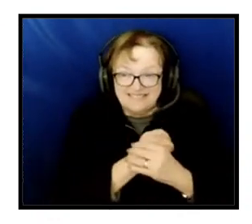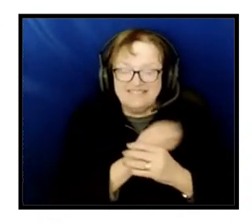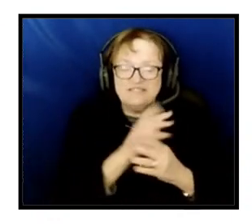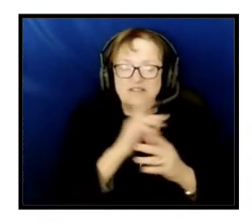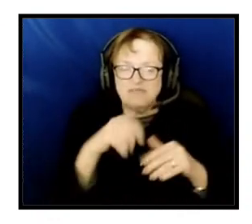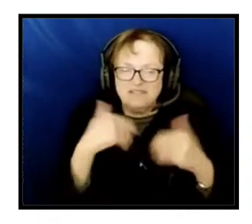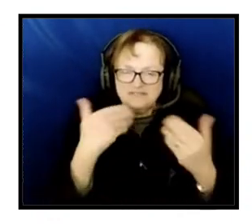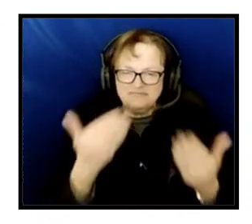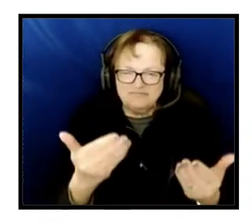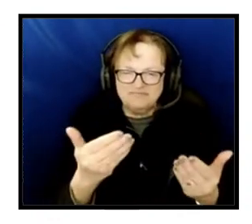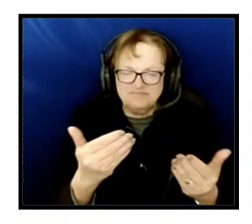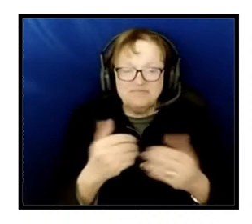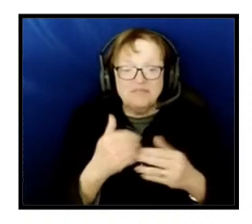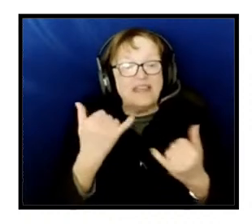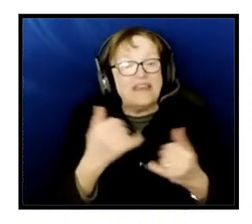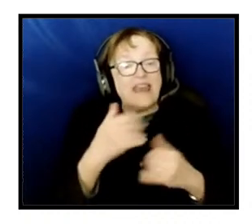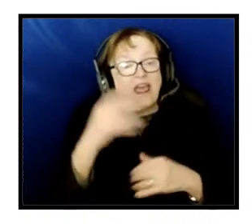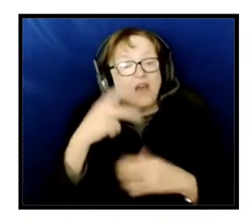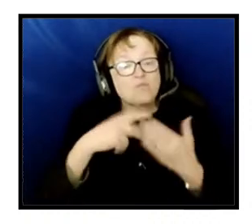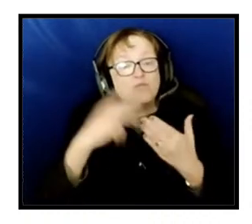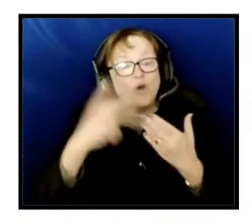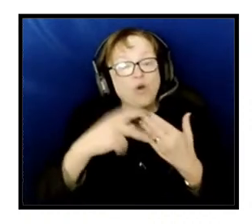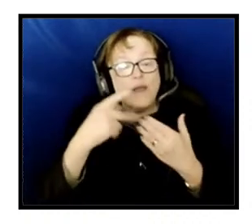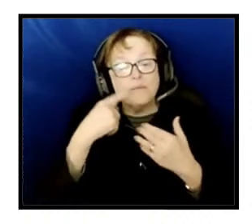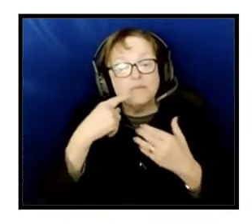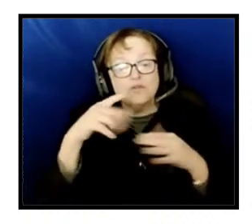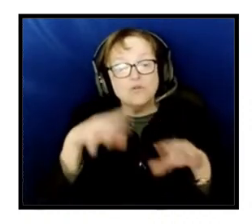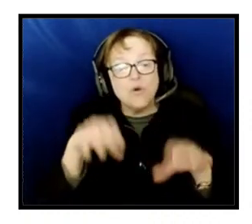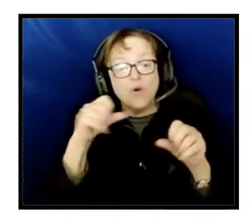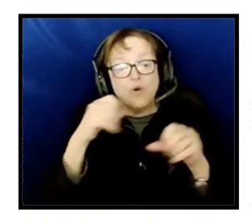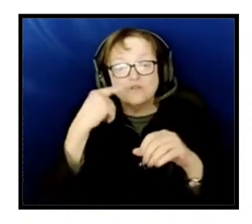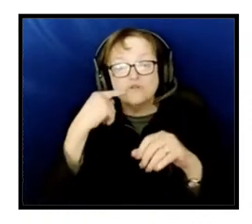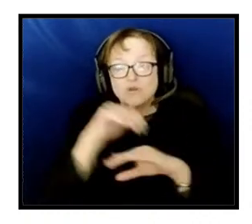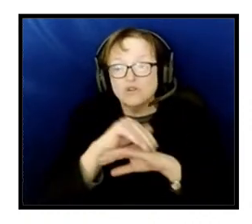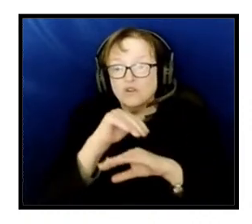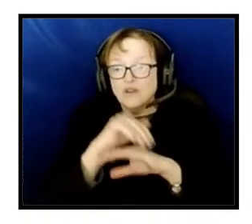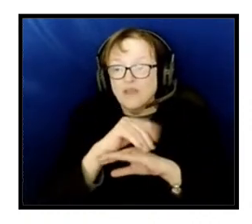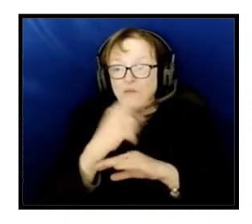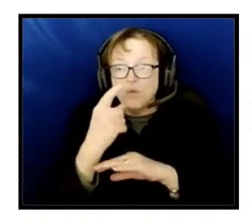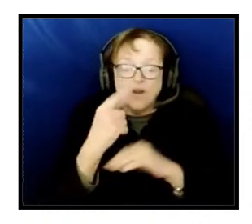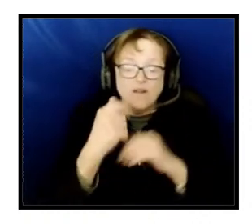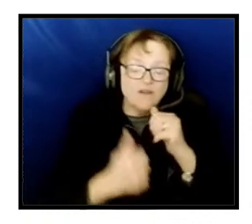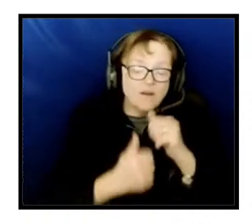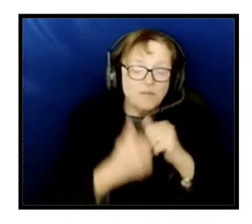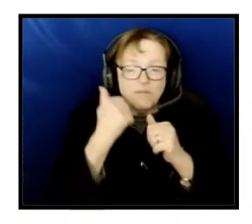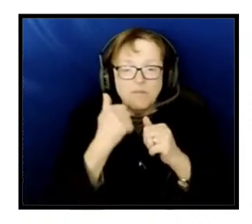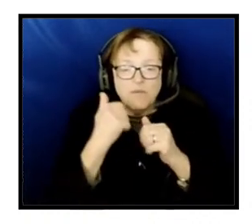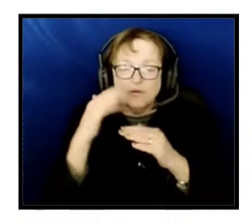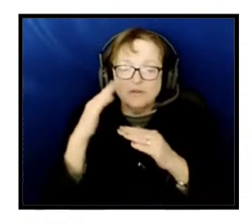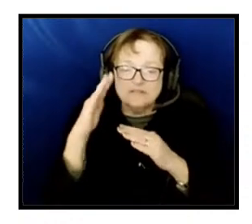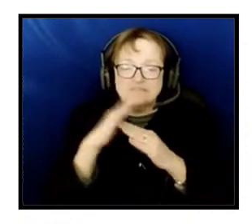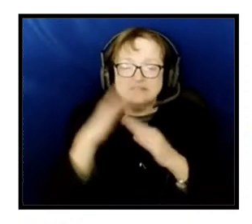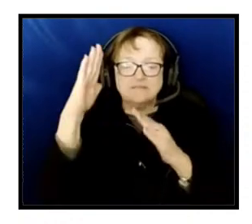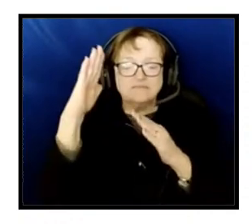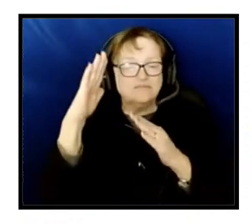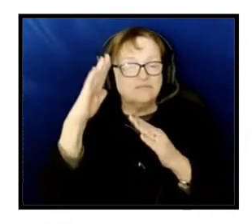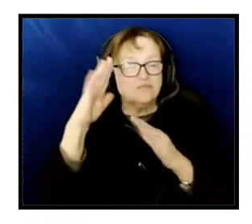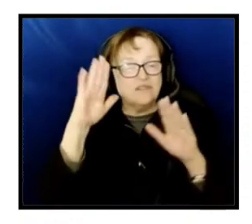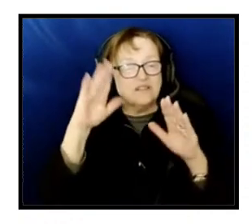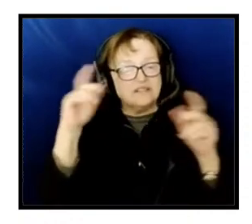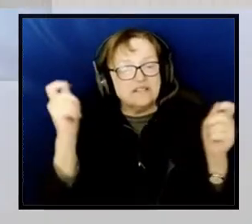the program over to our host for the evening, one of our most esteemed and celebrated and wonderful